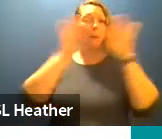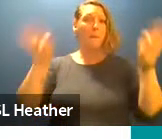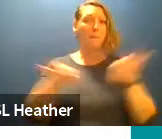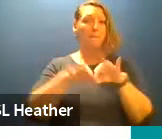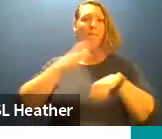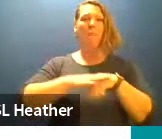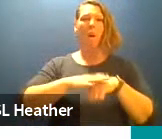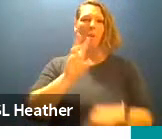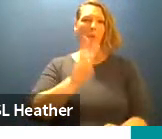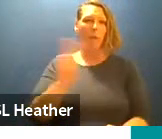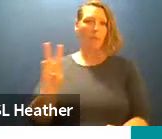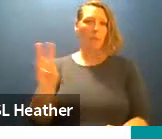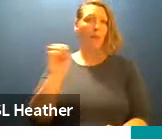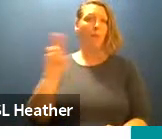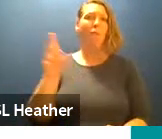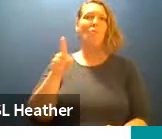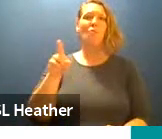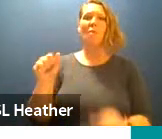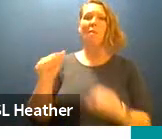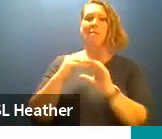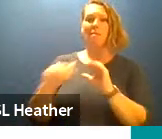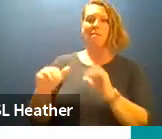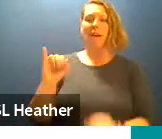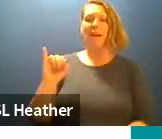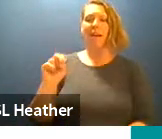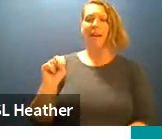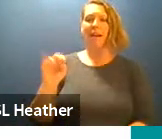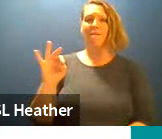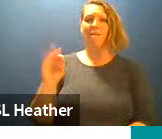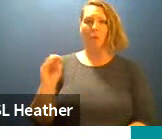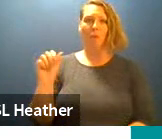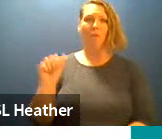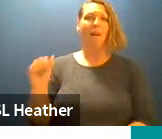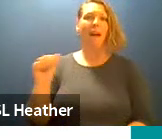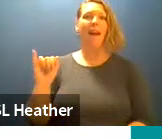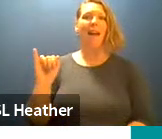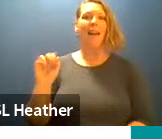website or email your comments to